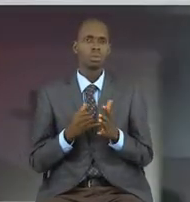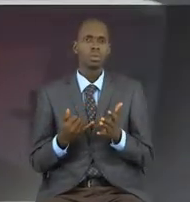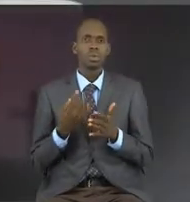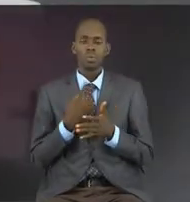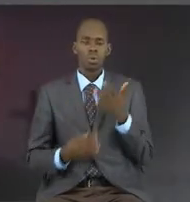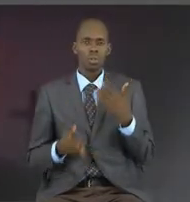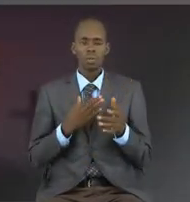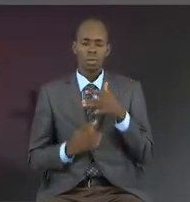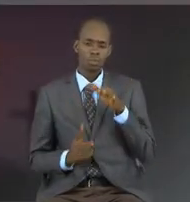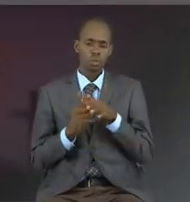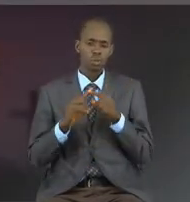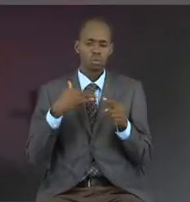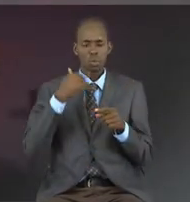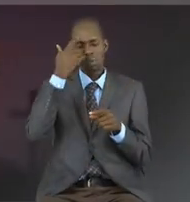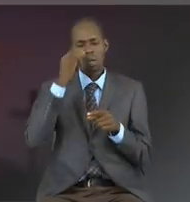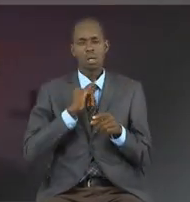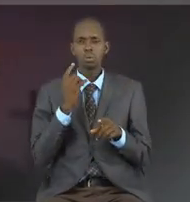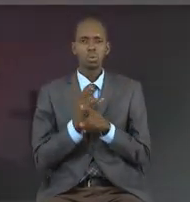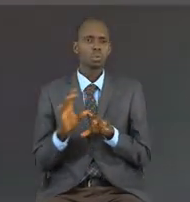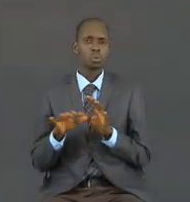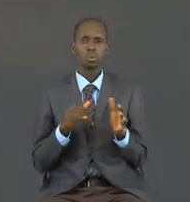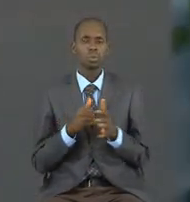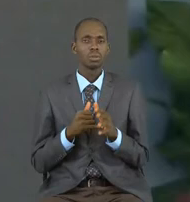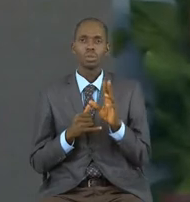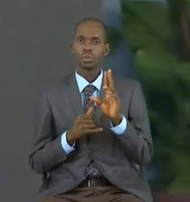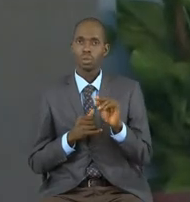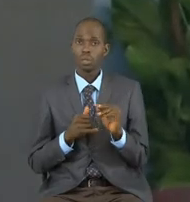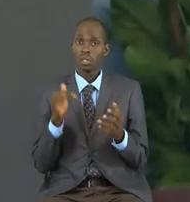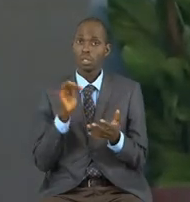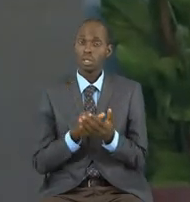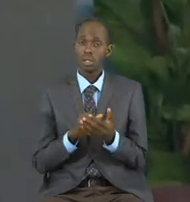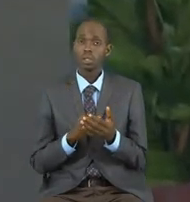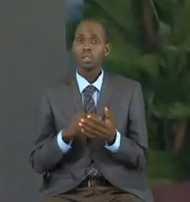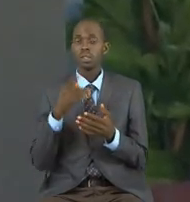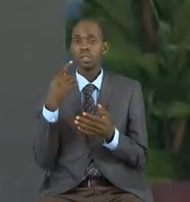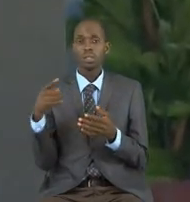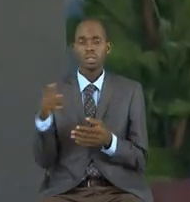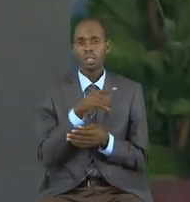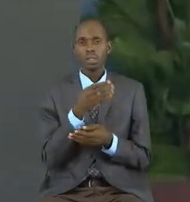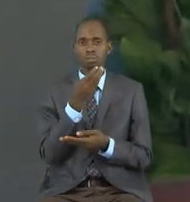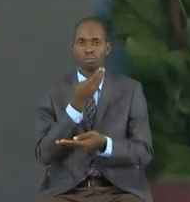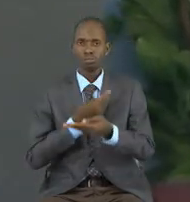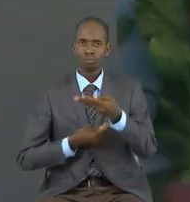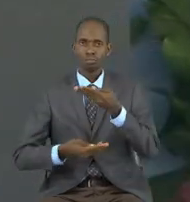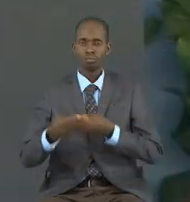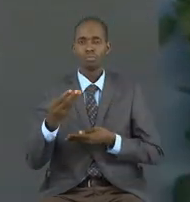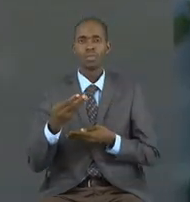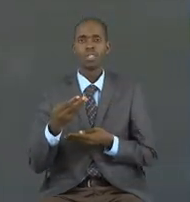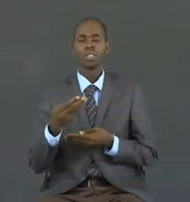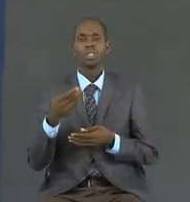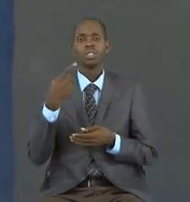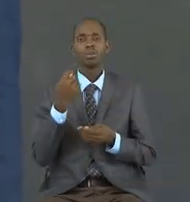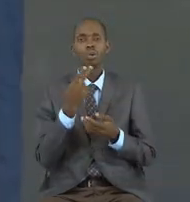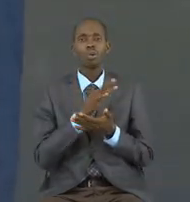I just go and do it." Again, they substitute the Holy Spirit with